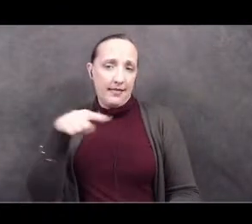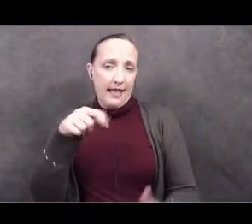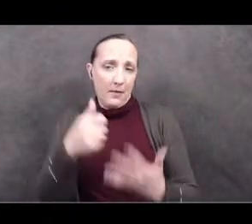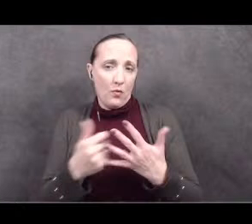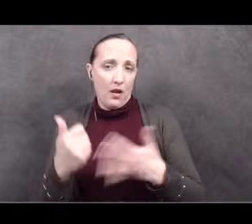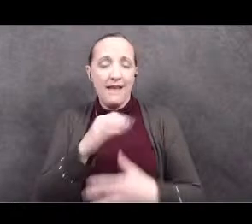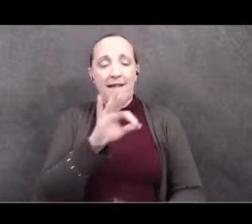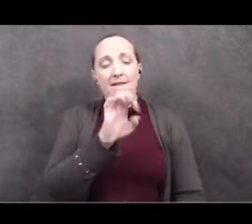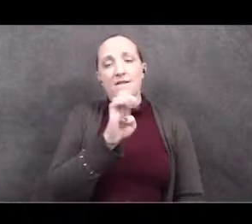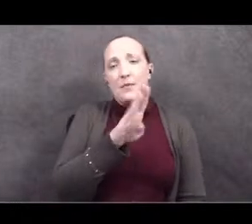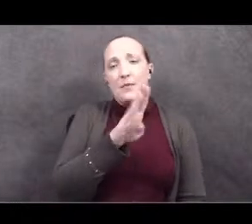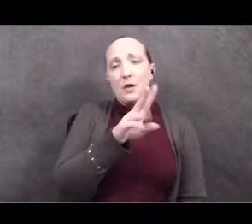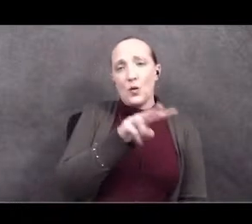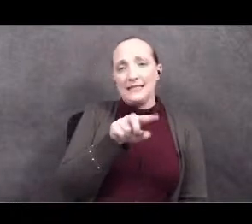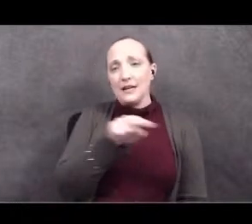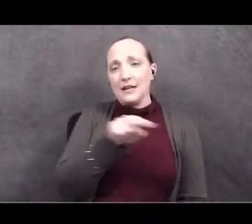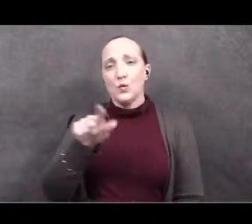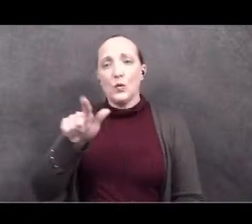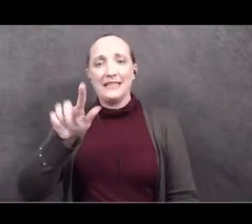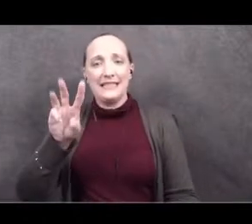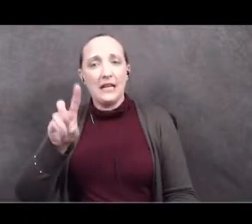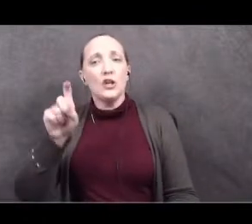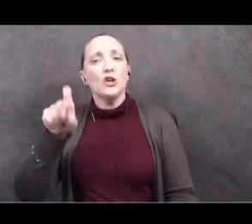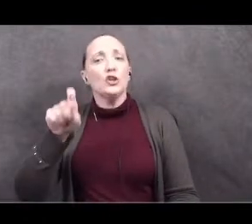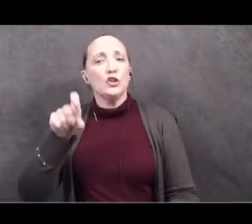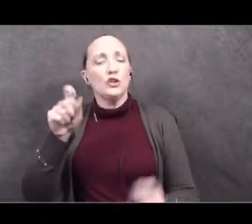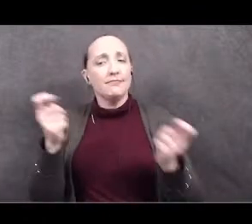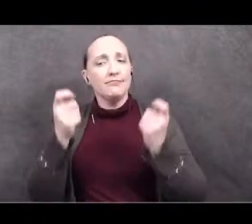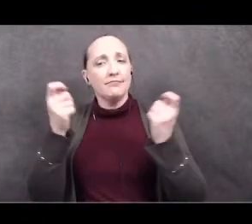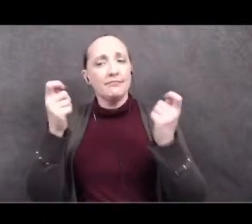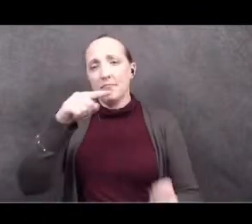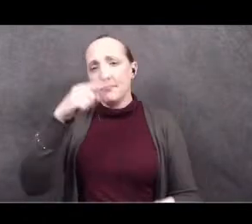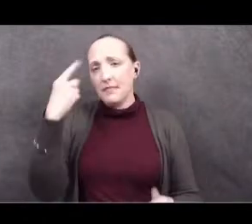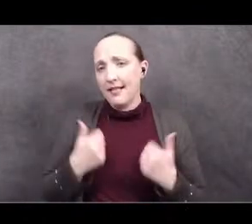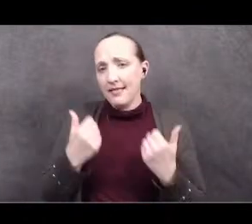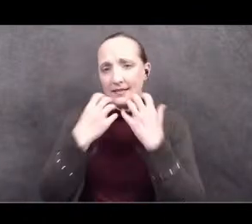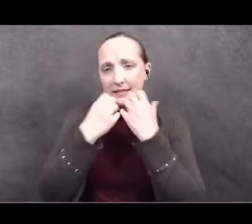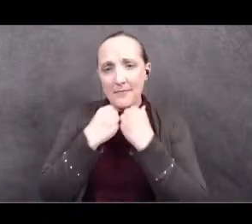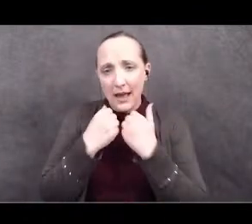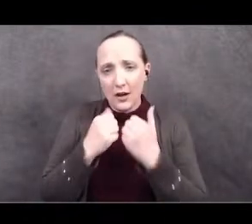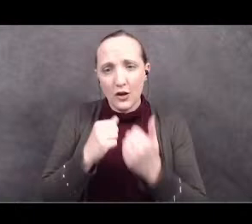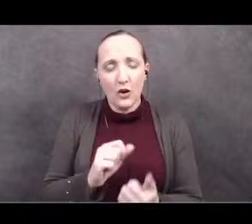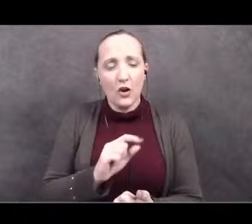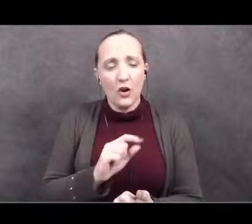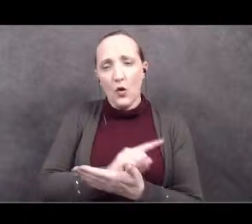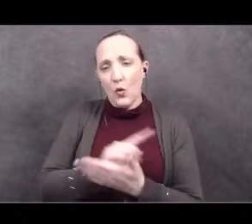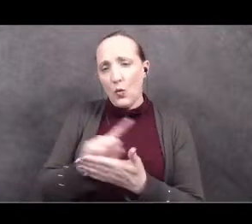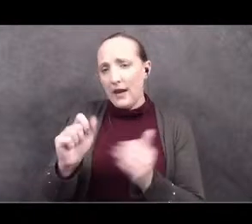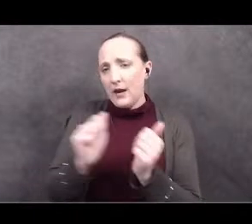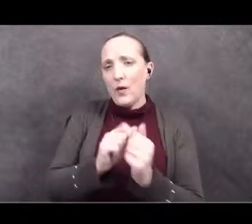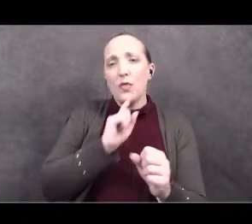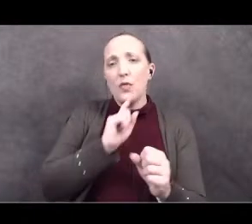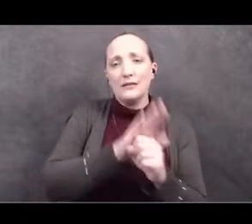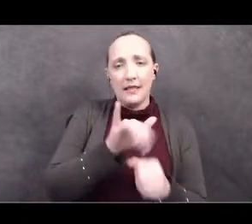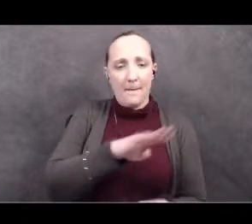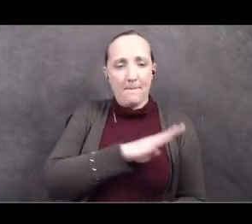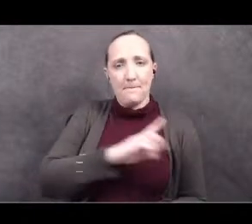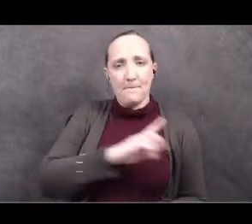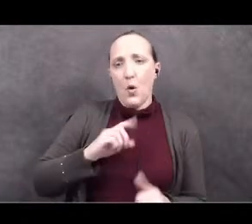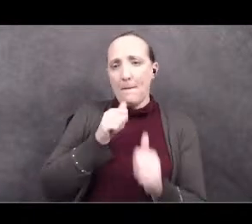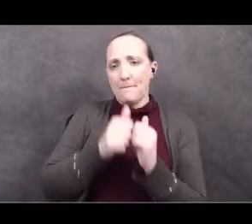26th we are scheduled to celebrate Black lives matter week as indicated by the black lives matter resolution the board passed last